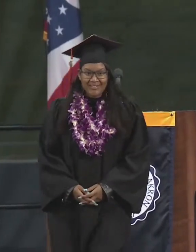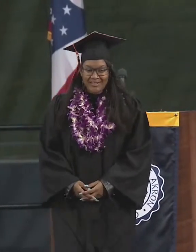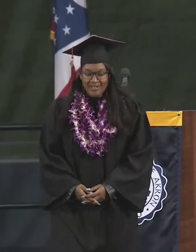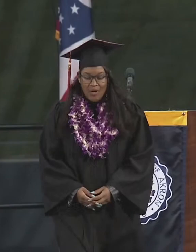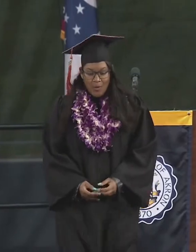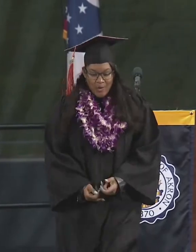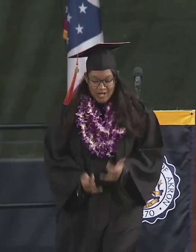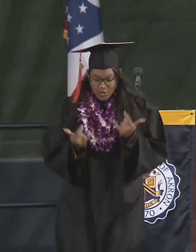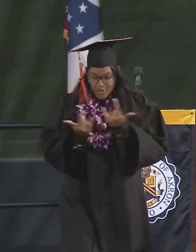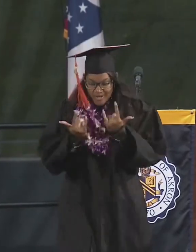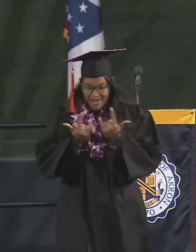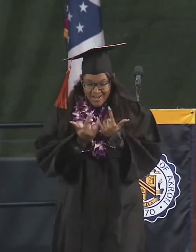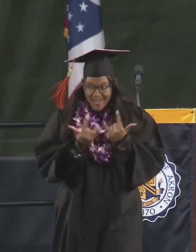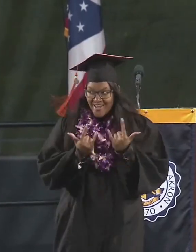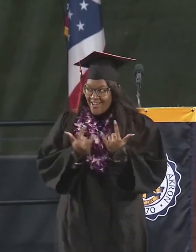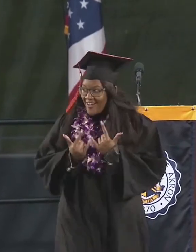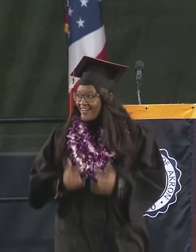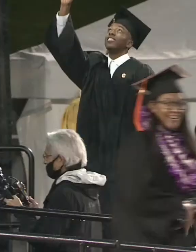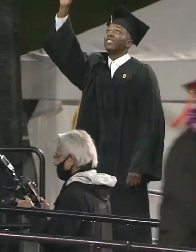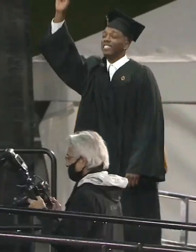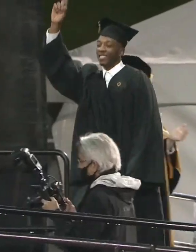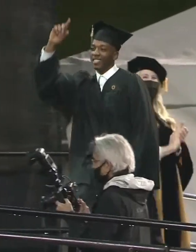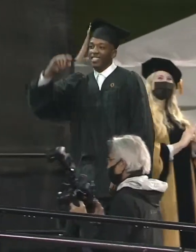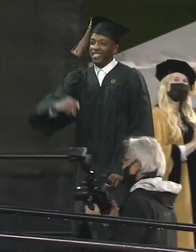Zachary J. Woody.